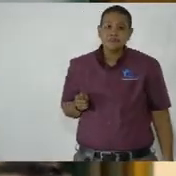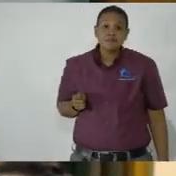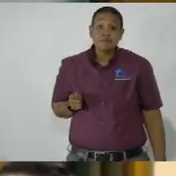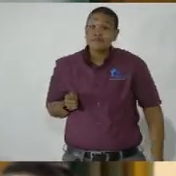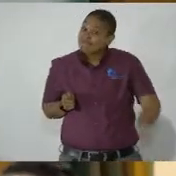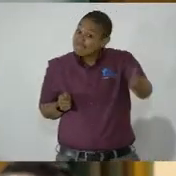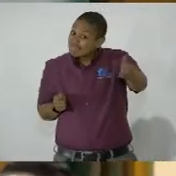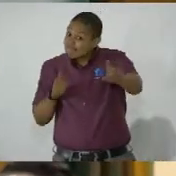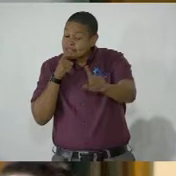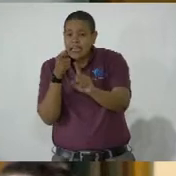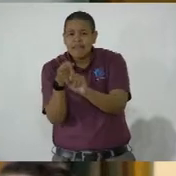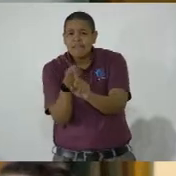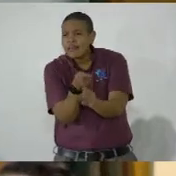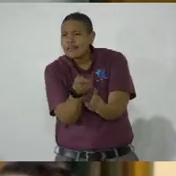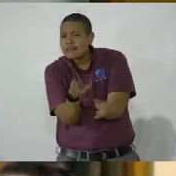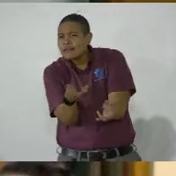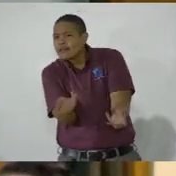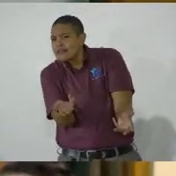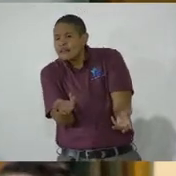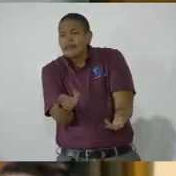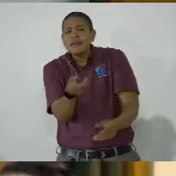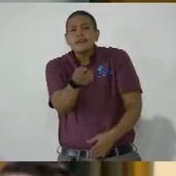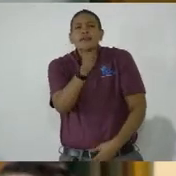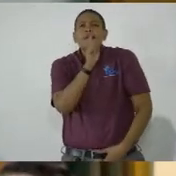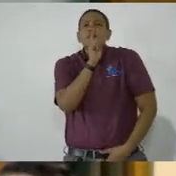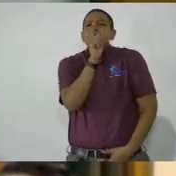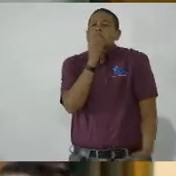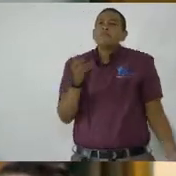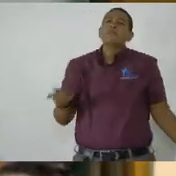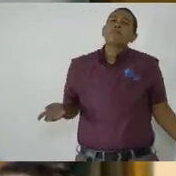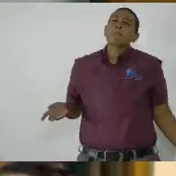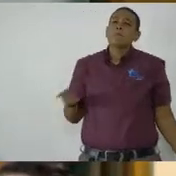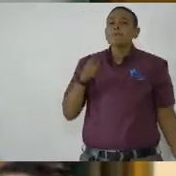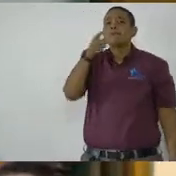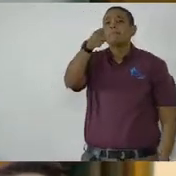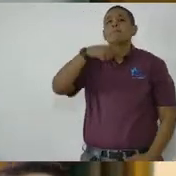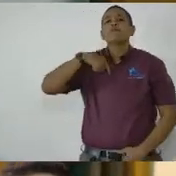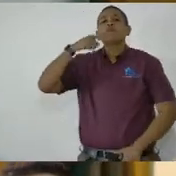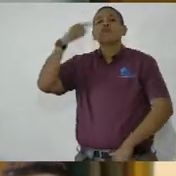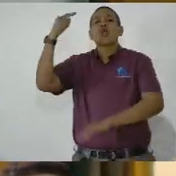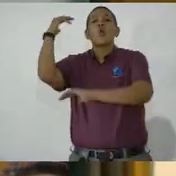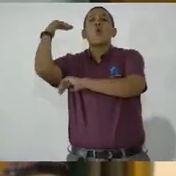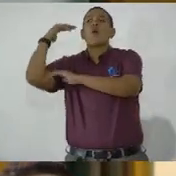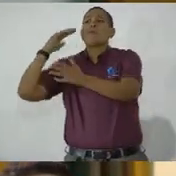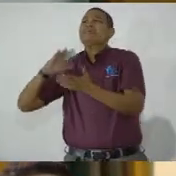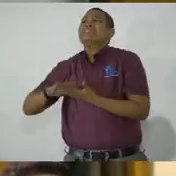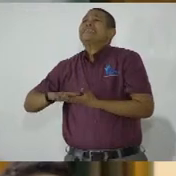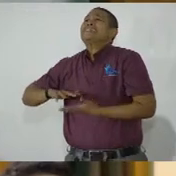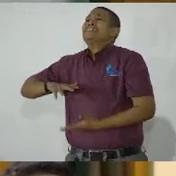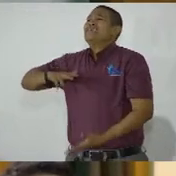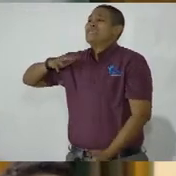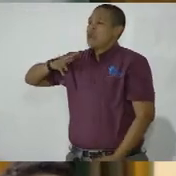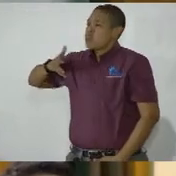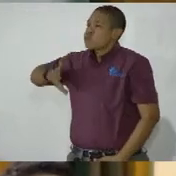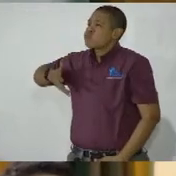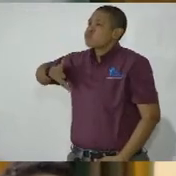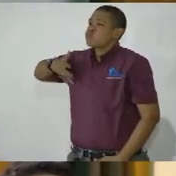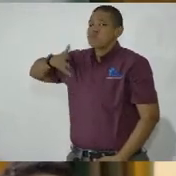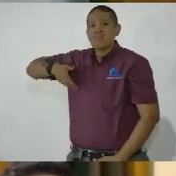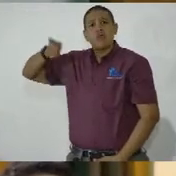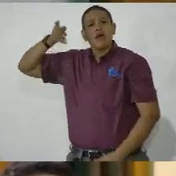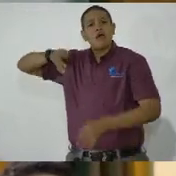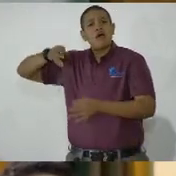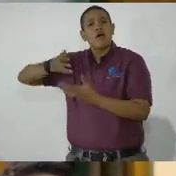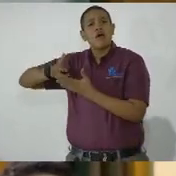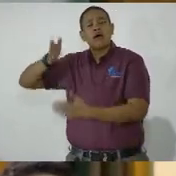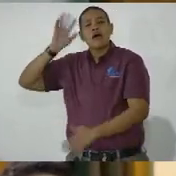The effect of that, Madam Speaker, is that we hope that the backlog of cases in the Court of Appeal will